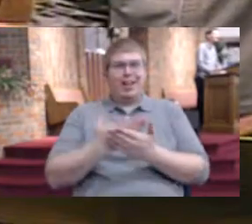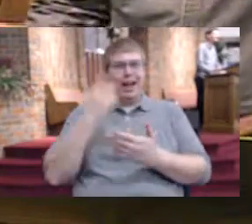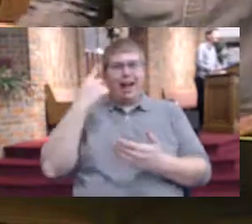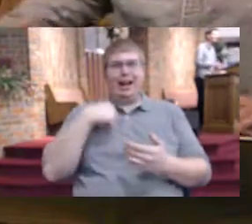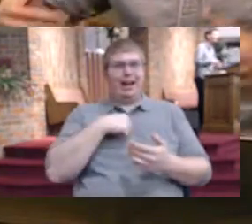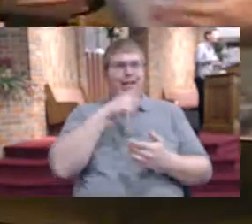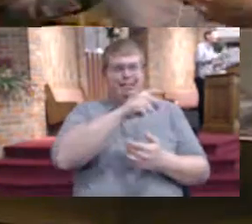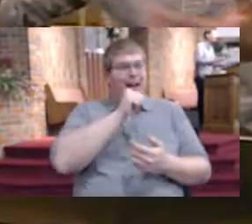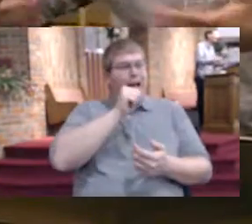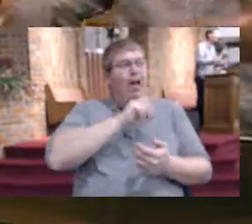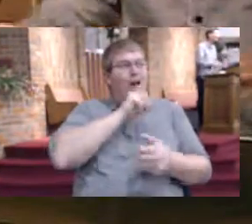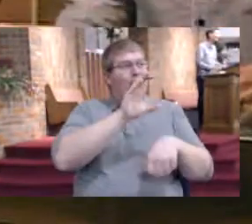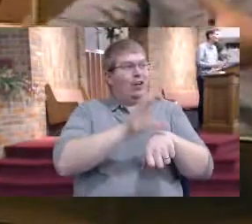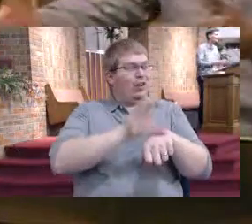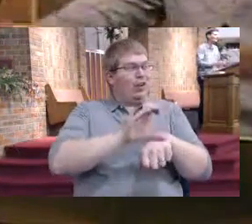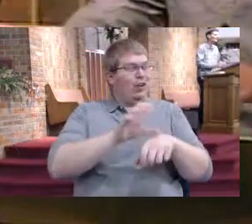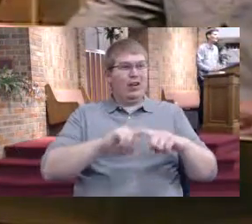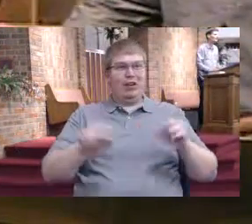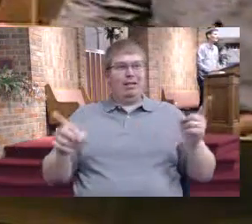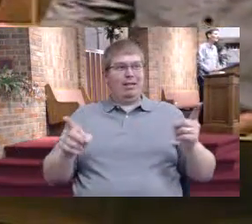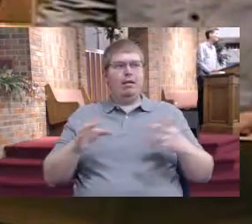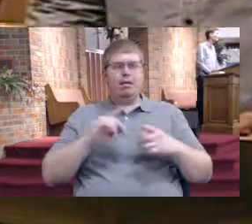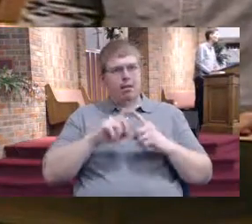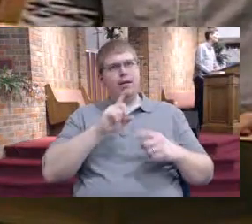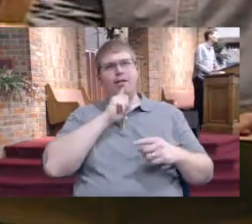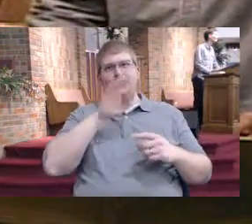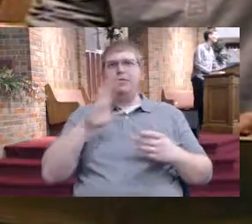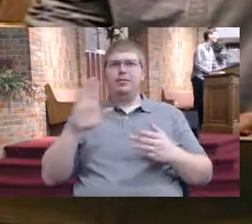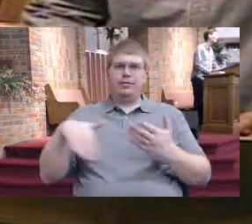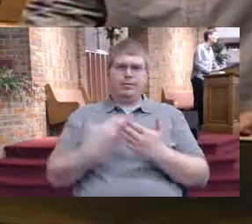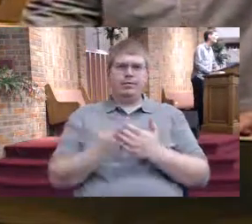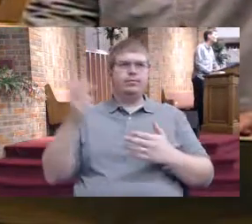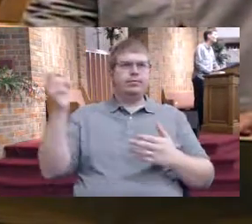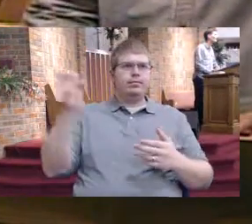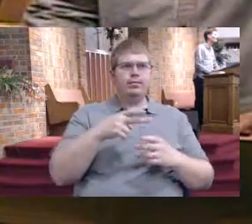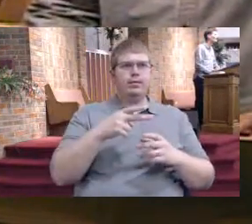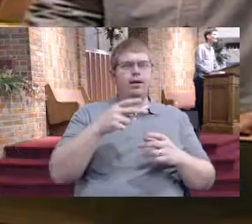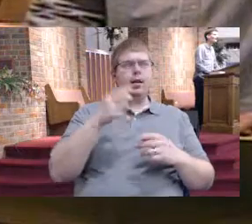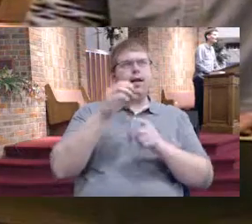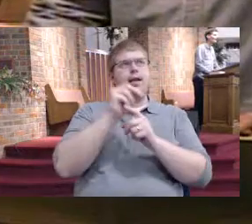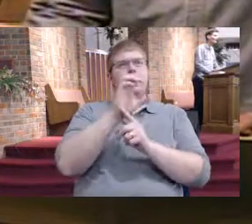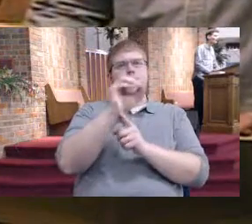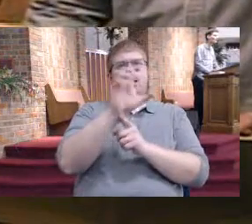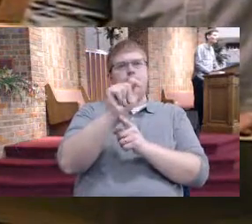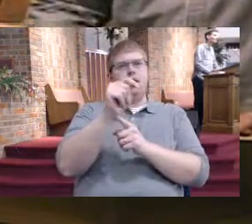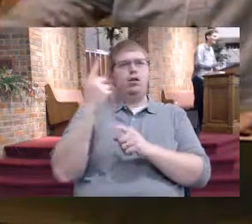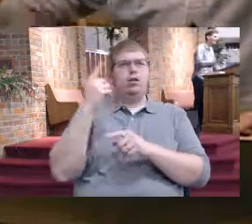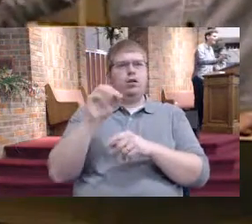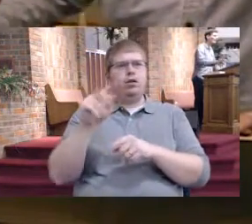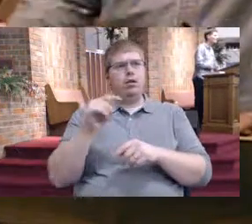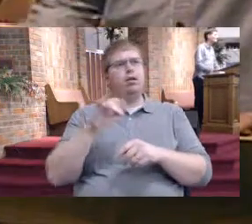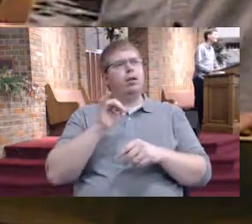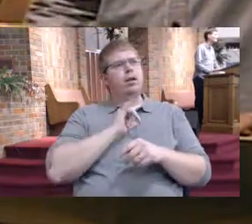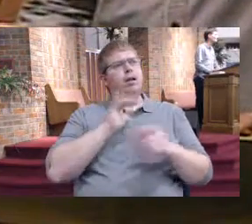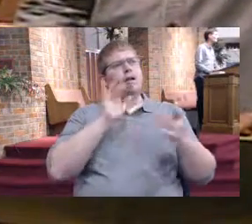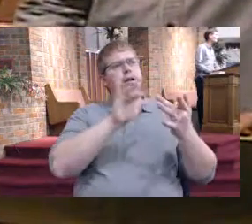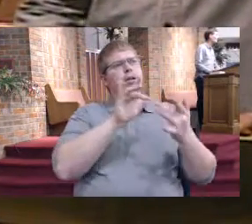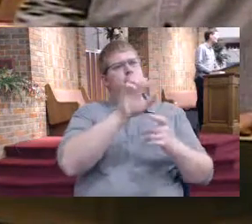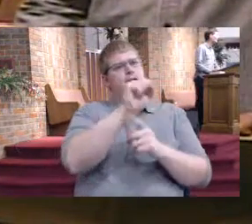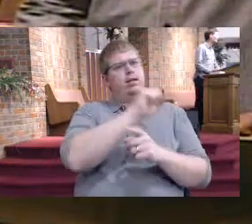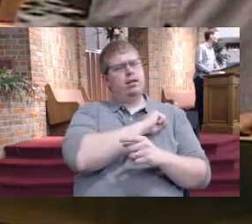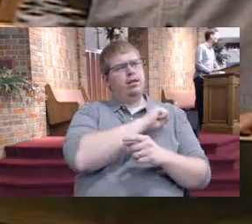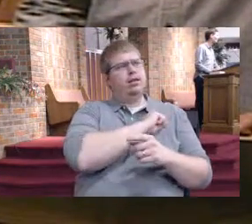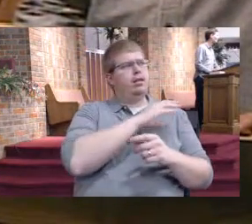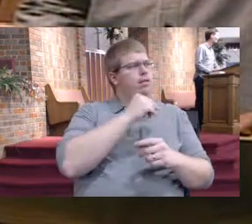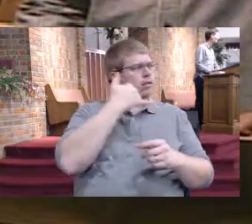doesn't exist, and that's what we had like to think. But sure enough, when we came back for our first furlough this past October, I got a hold of Steve. He called me back